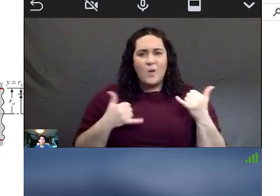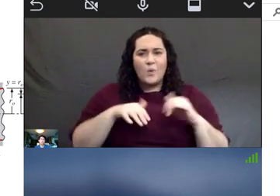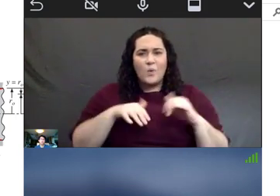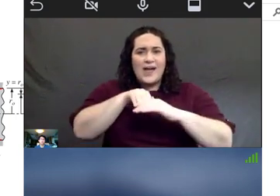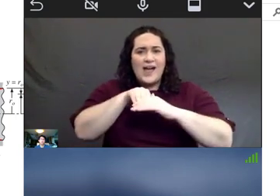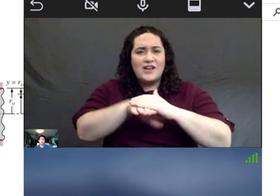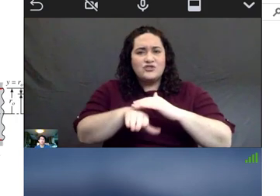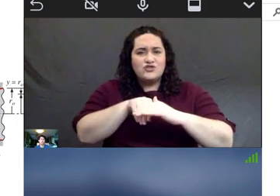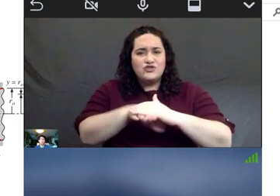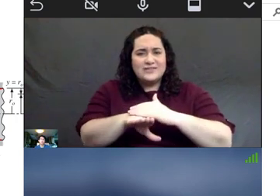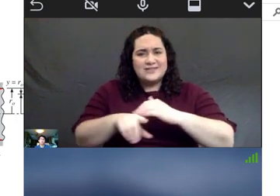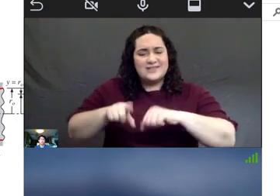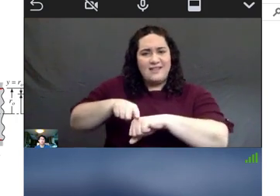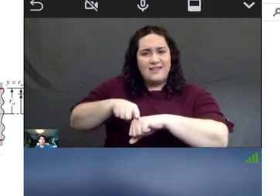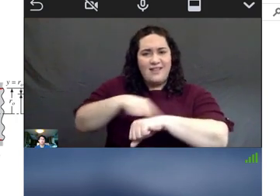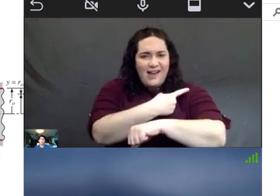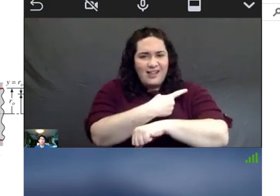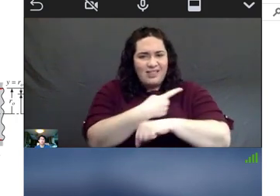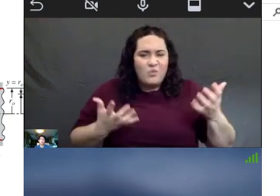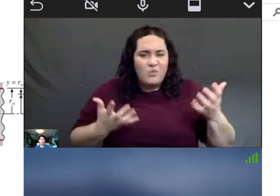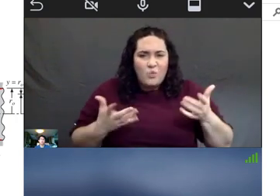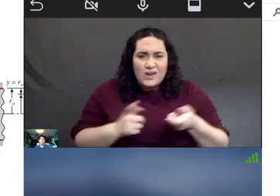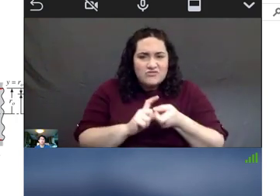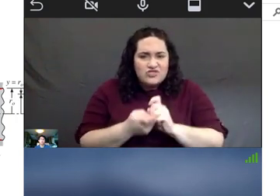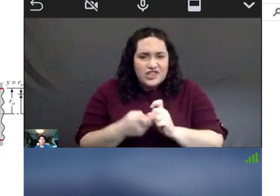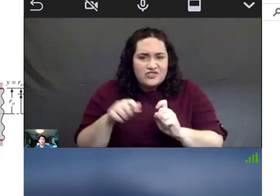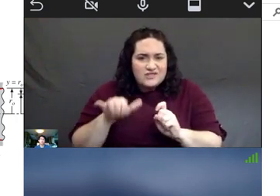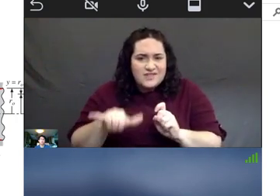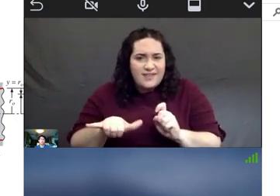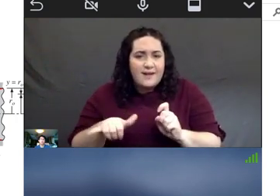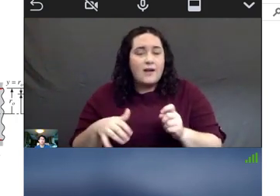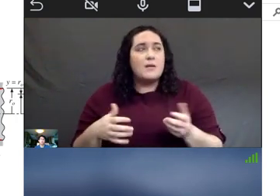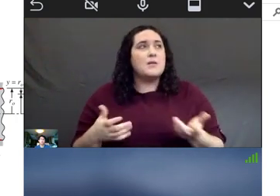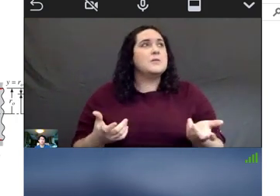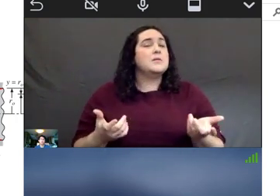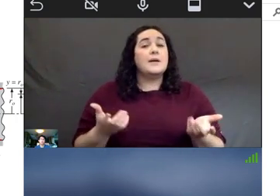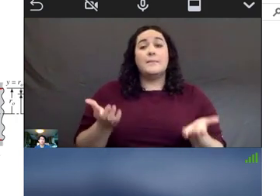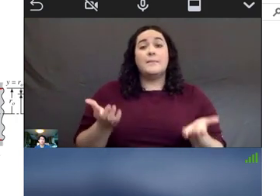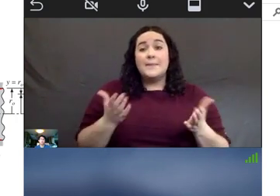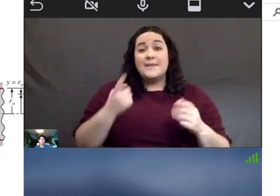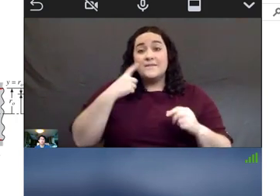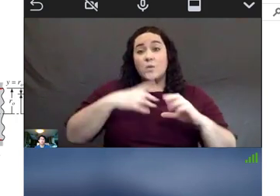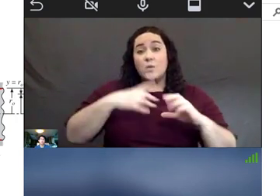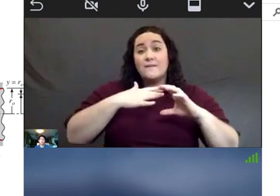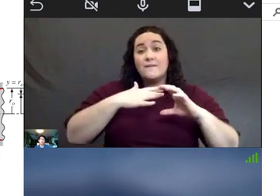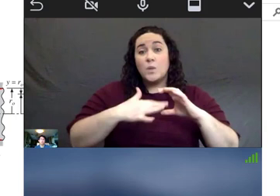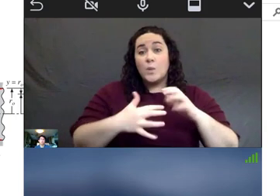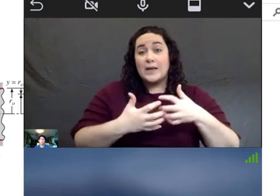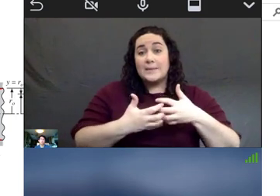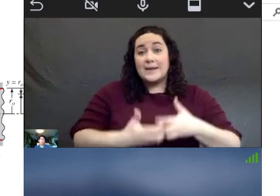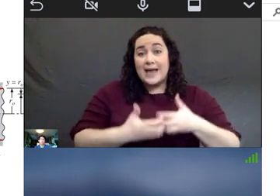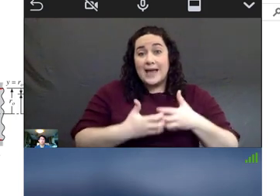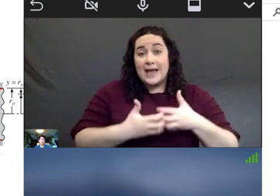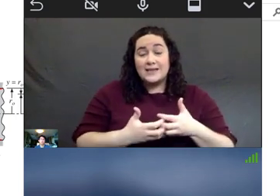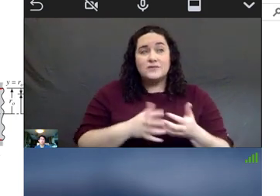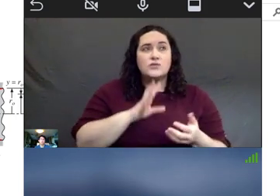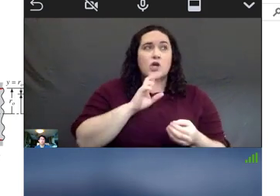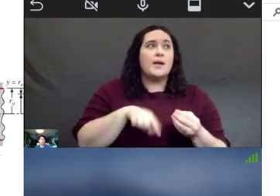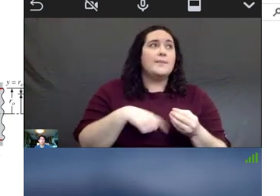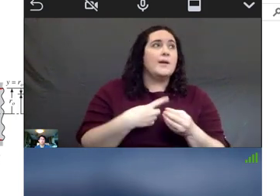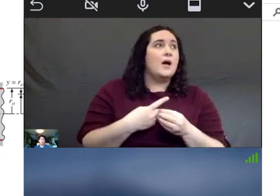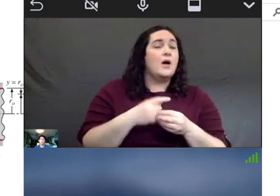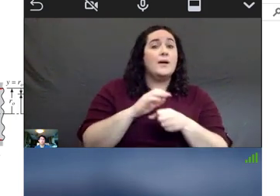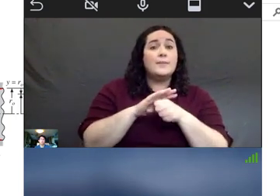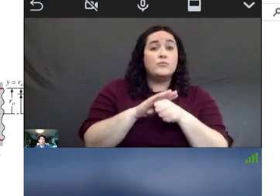remember you were maybe talking about things like pressure drop or friction coefficient in your hydrodynamic case.